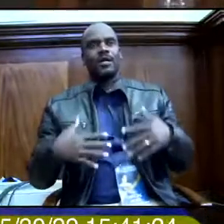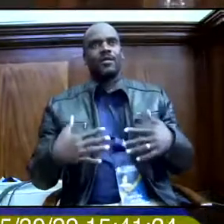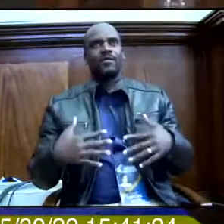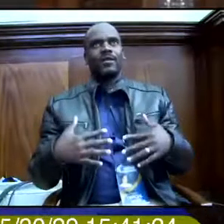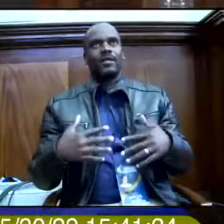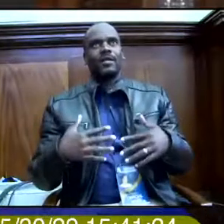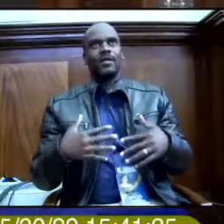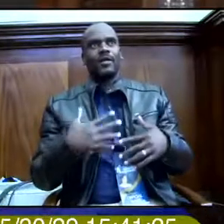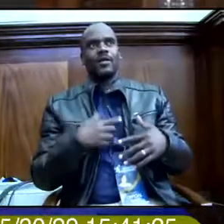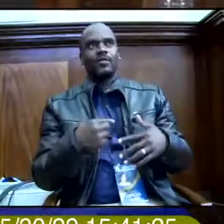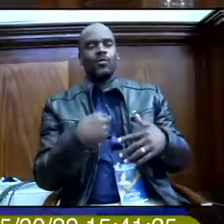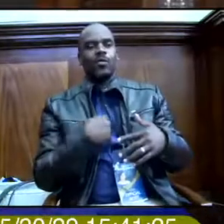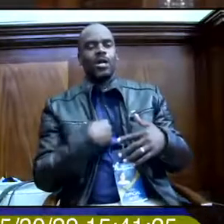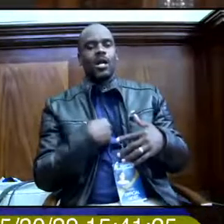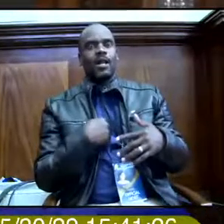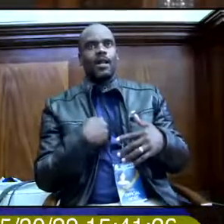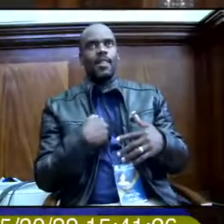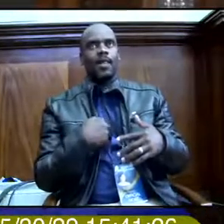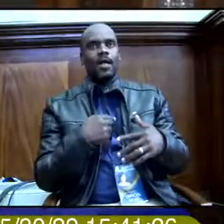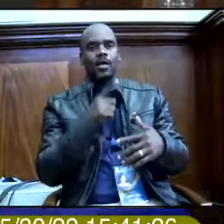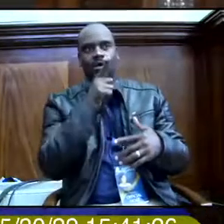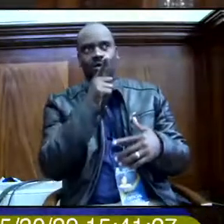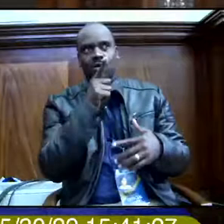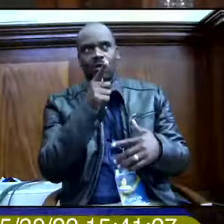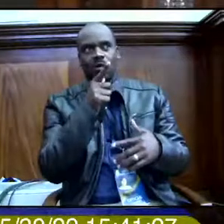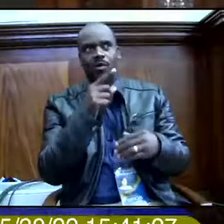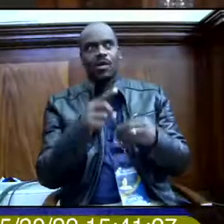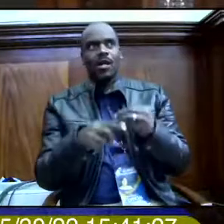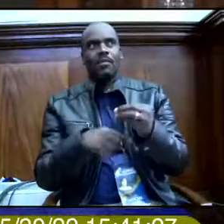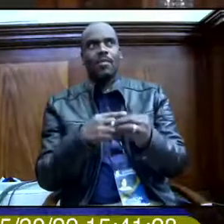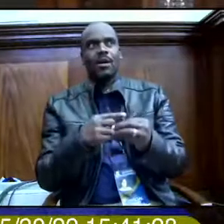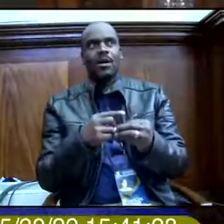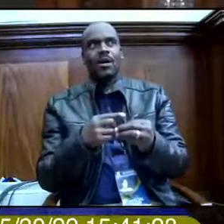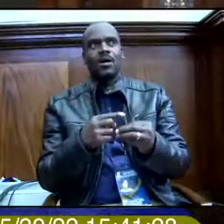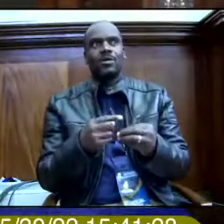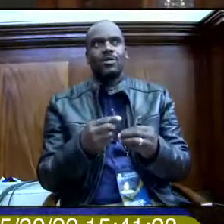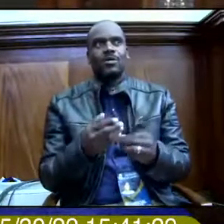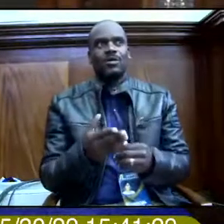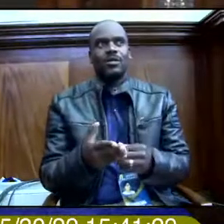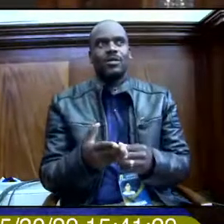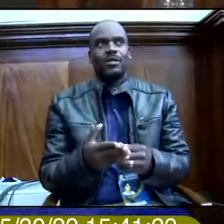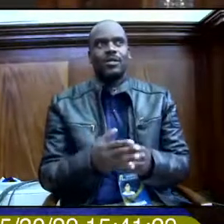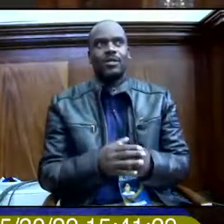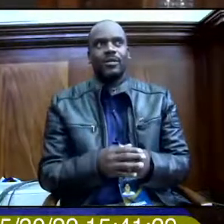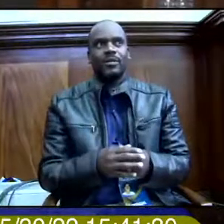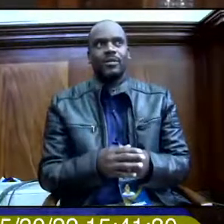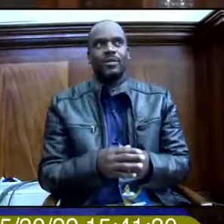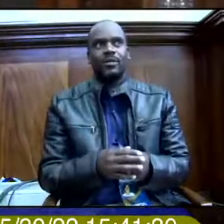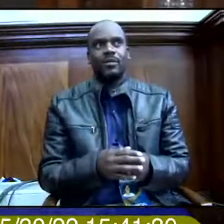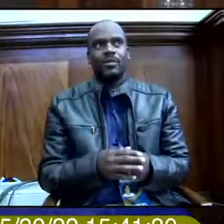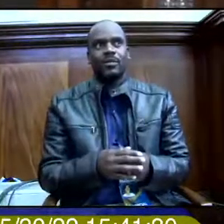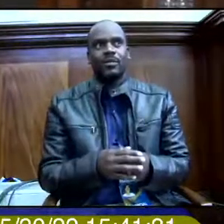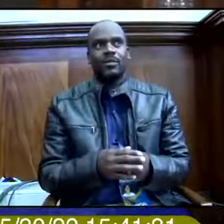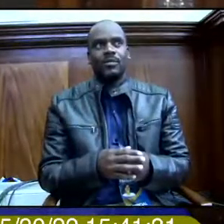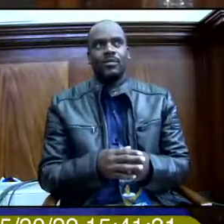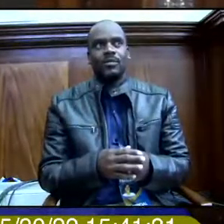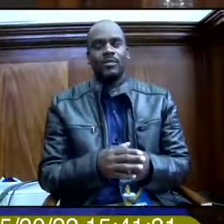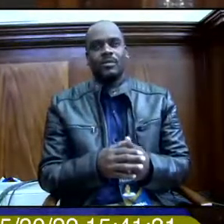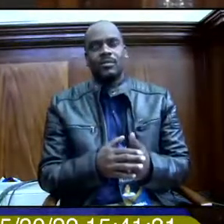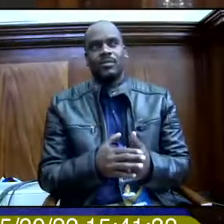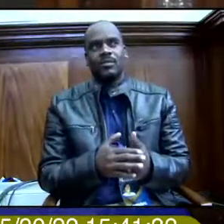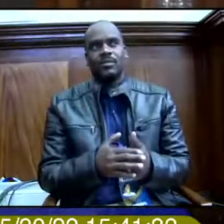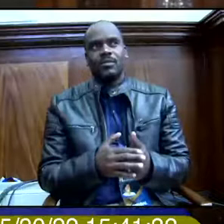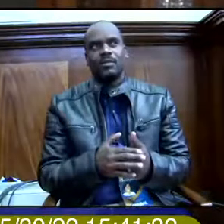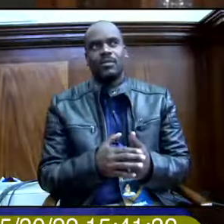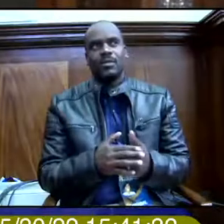particularly the basic need which is water as we we are all aware that taboo footage is having